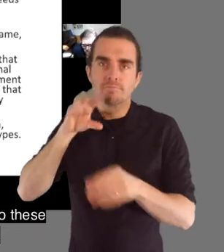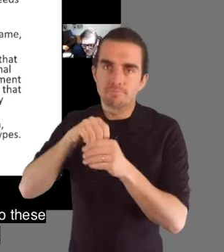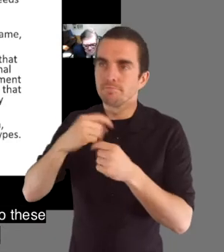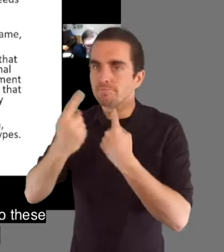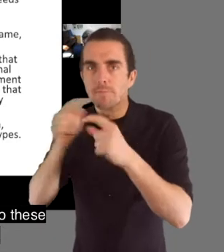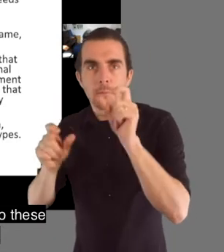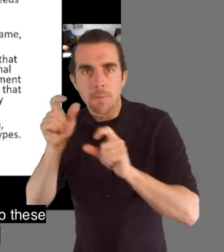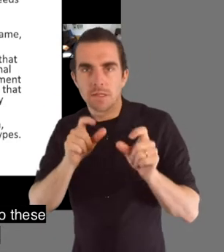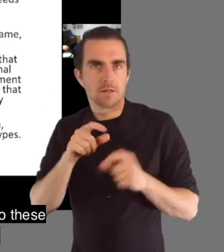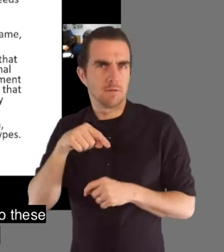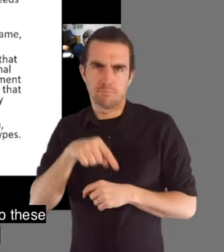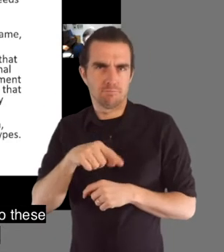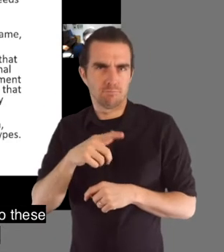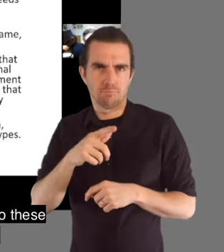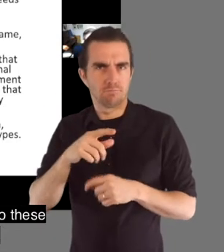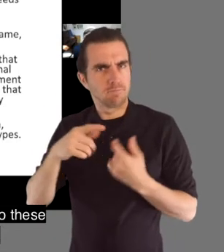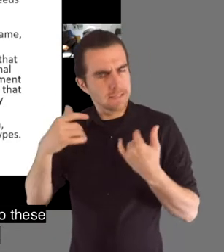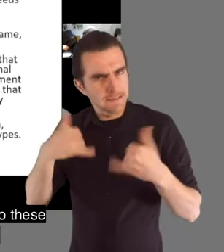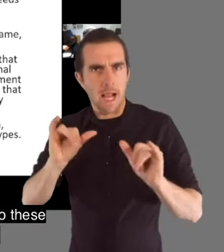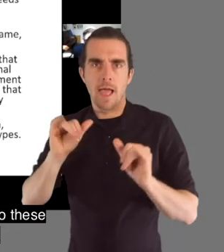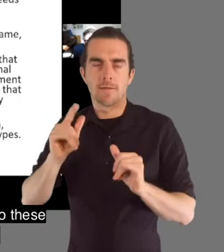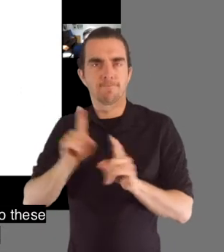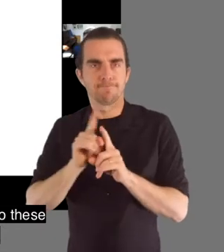So these perpetuate the stereotypes.